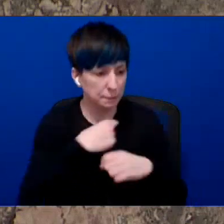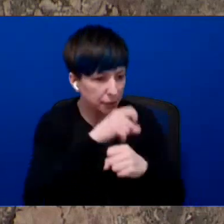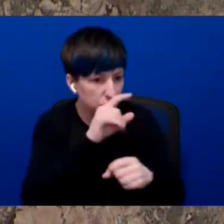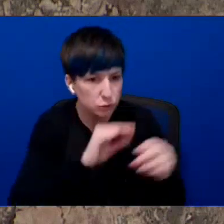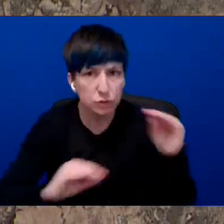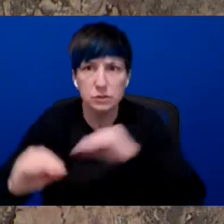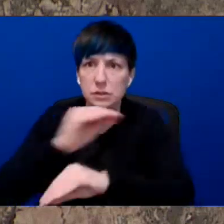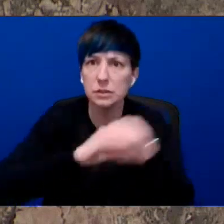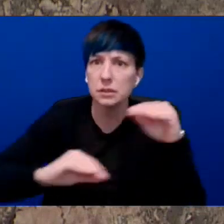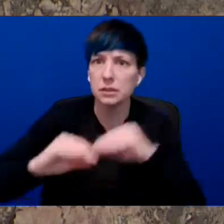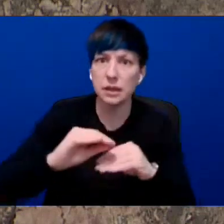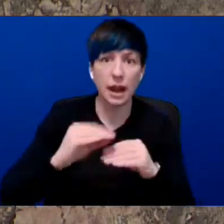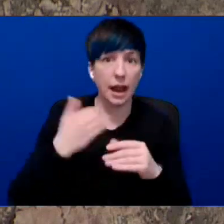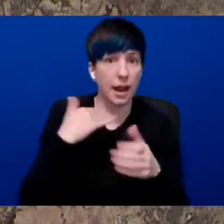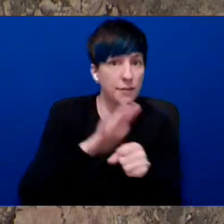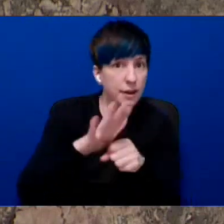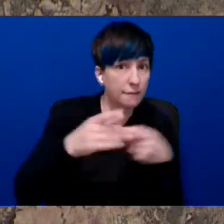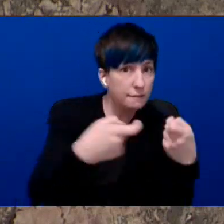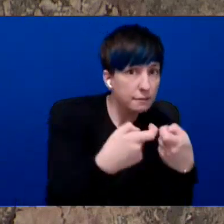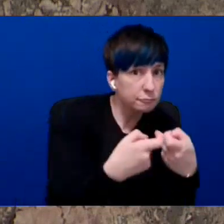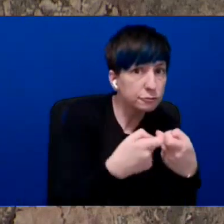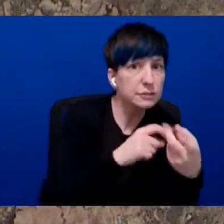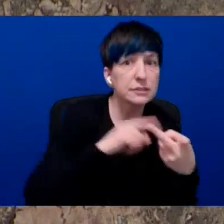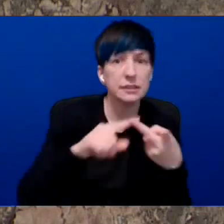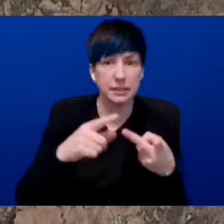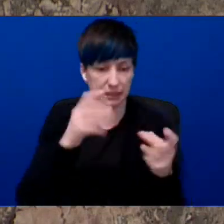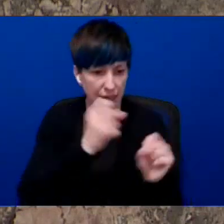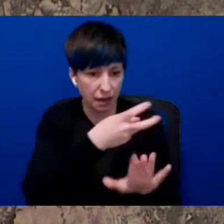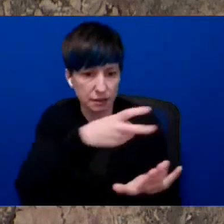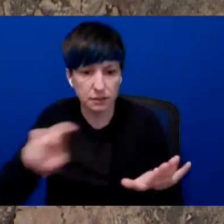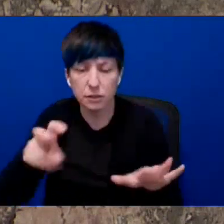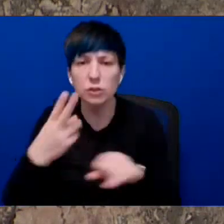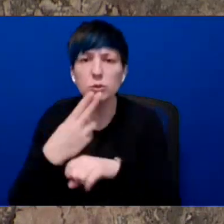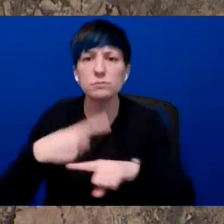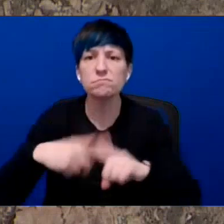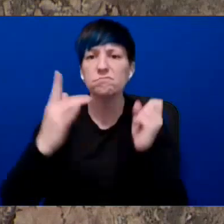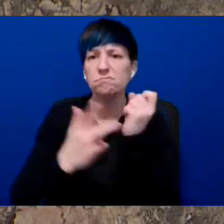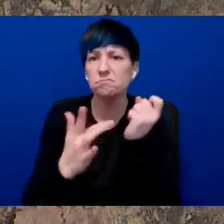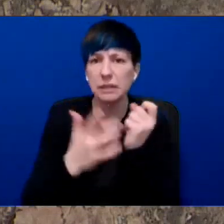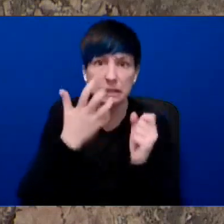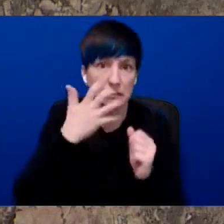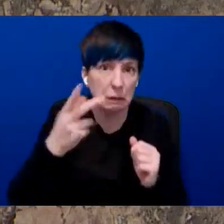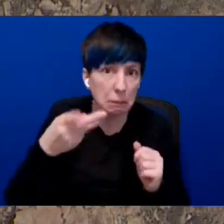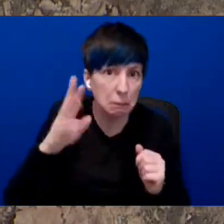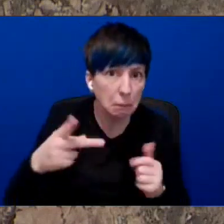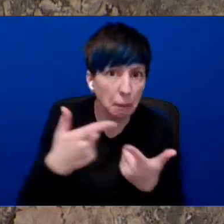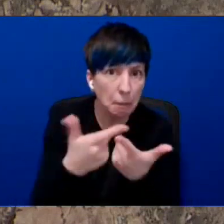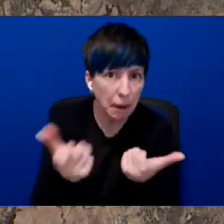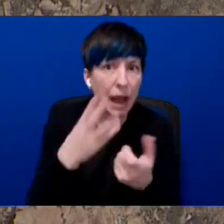they need, the ability to switch to heat pumps, and, Mr. Speaker, affordable energy bills. Thank you.